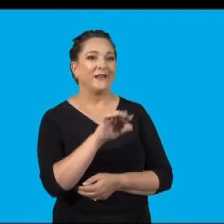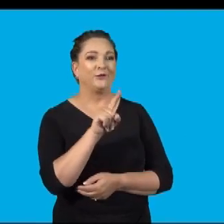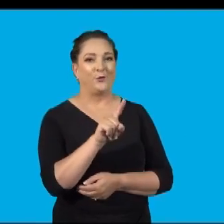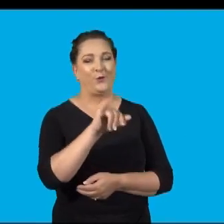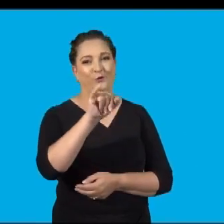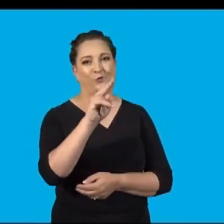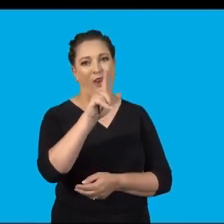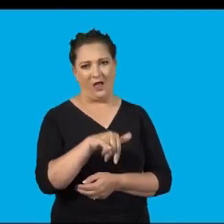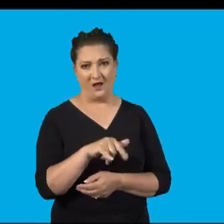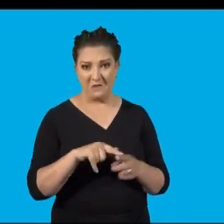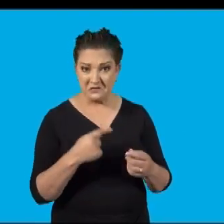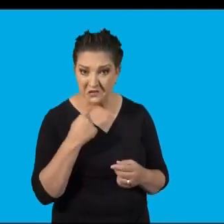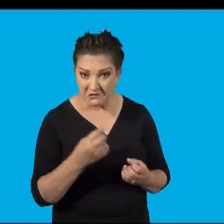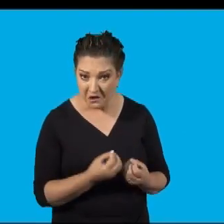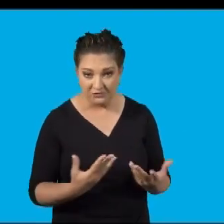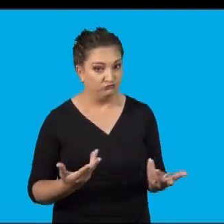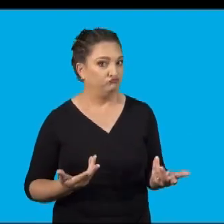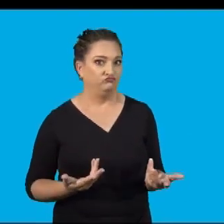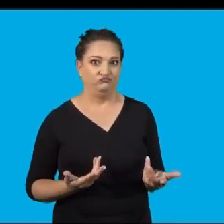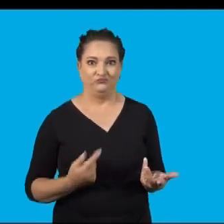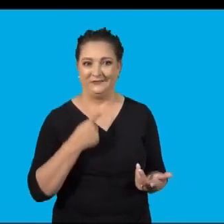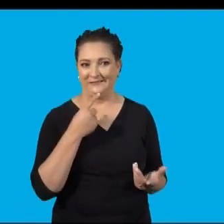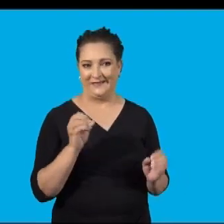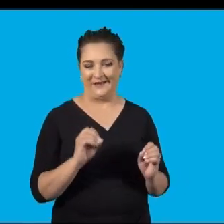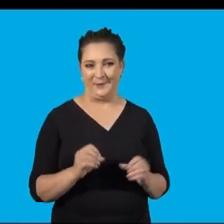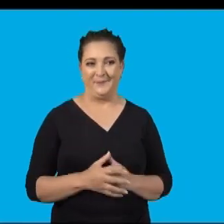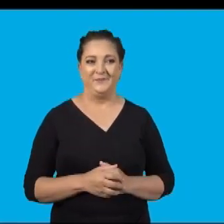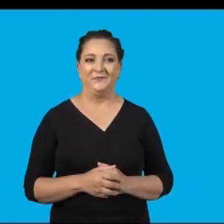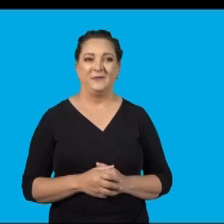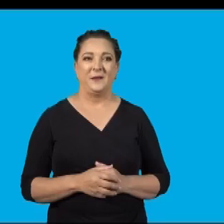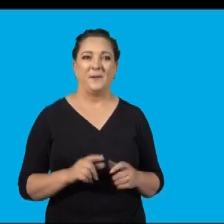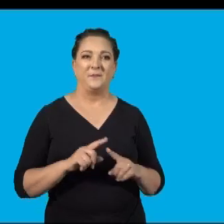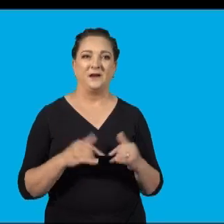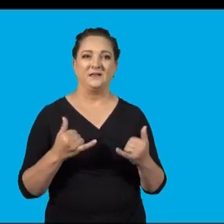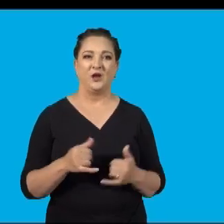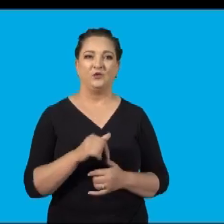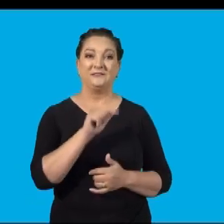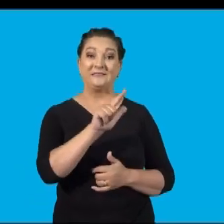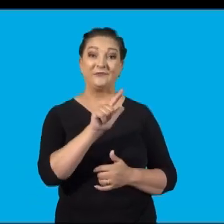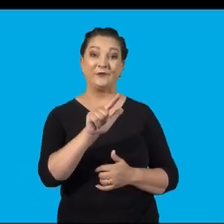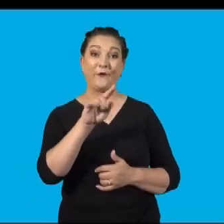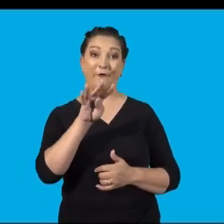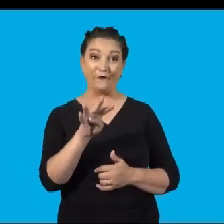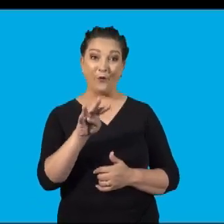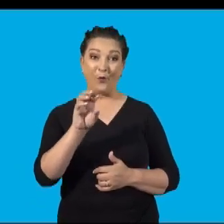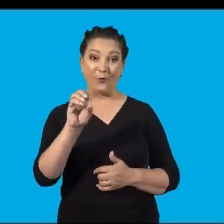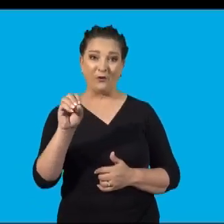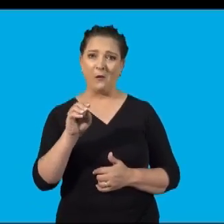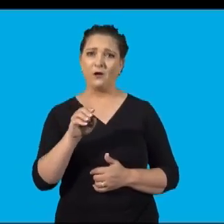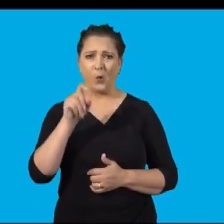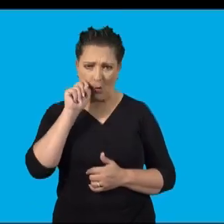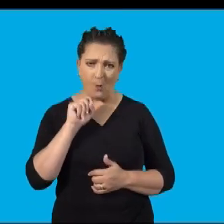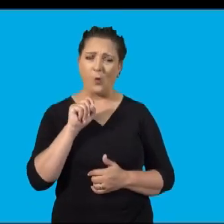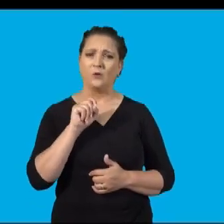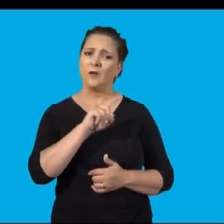31 July, but they don't tell us how much. So the 774 becomes the old because it was there